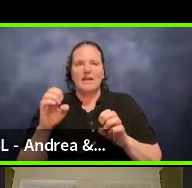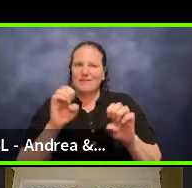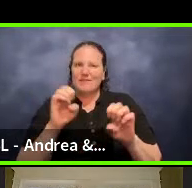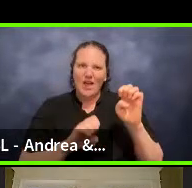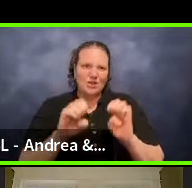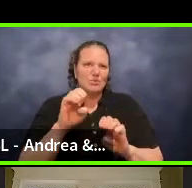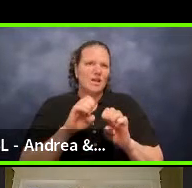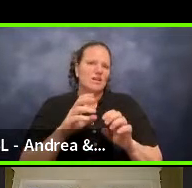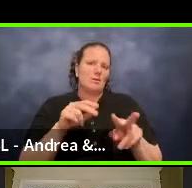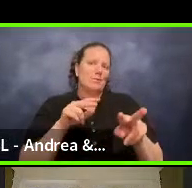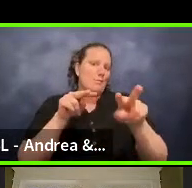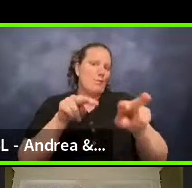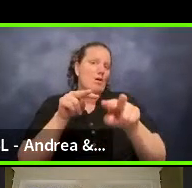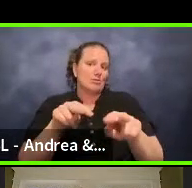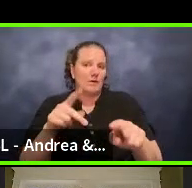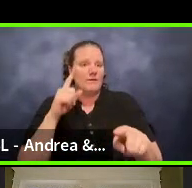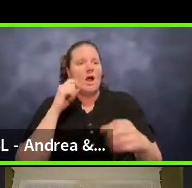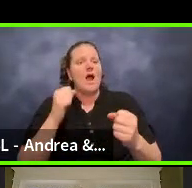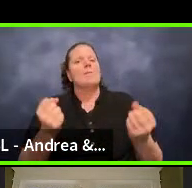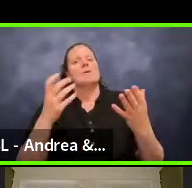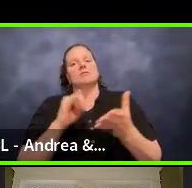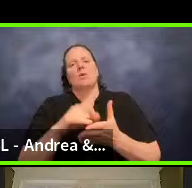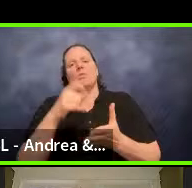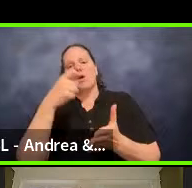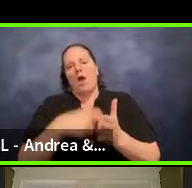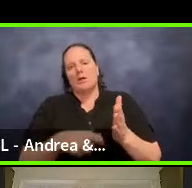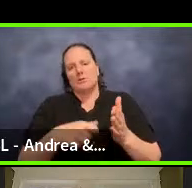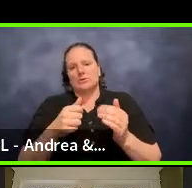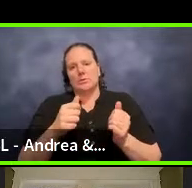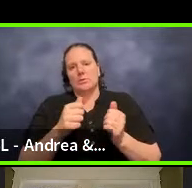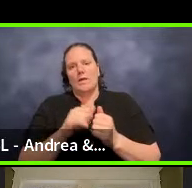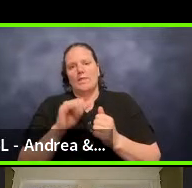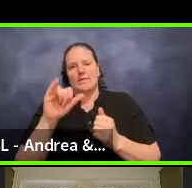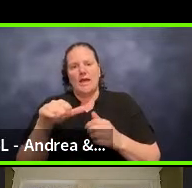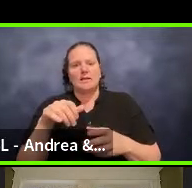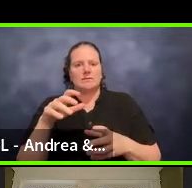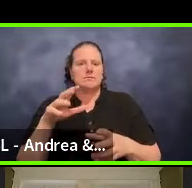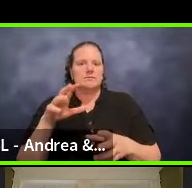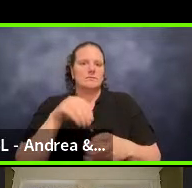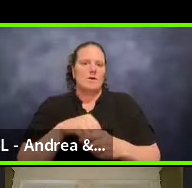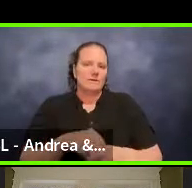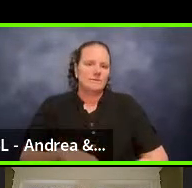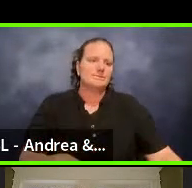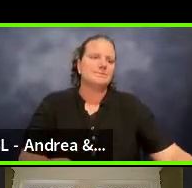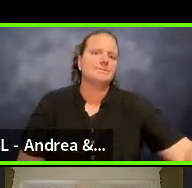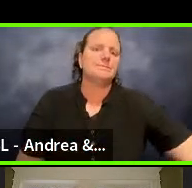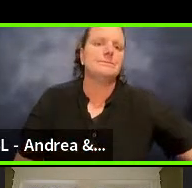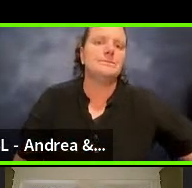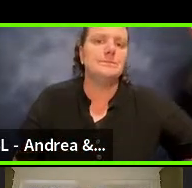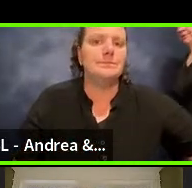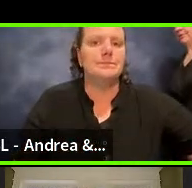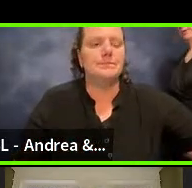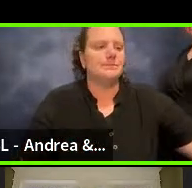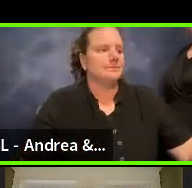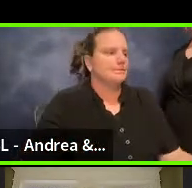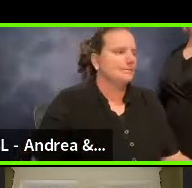evaluated and monitorized for how much it would cost if those things do play out. Great. And with that, we